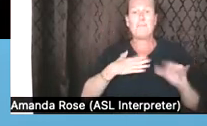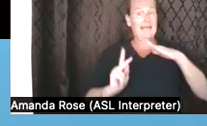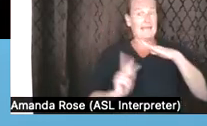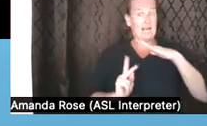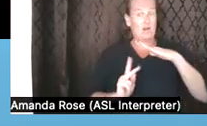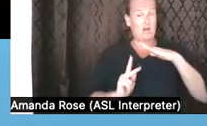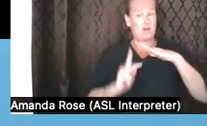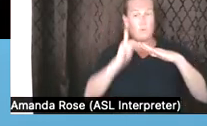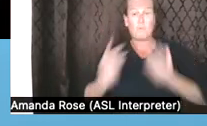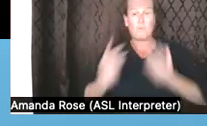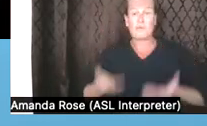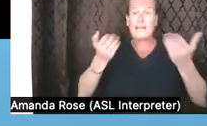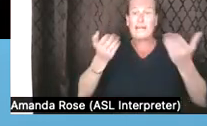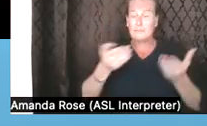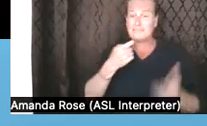it up